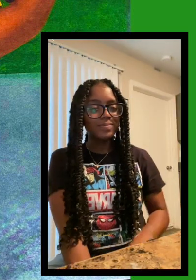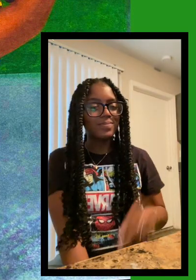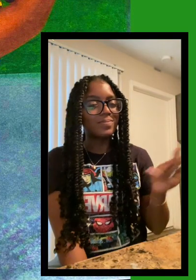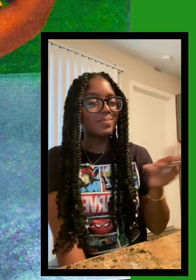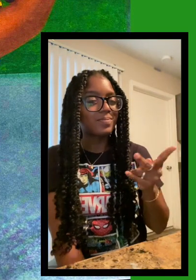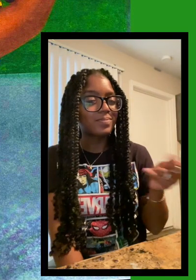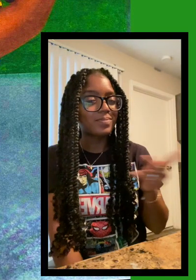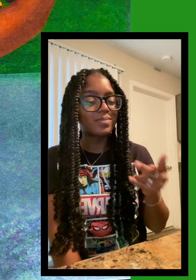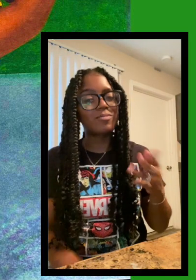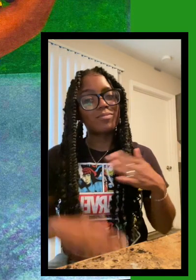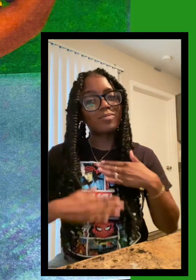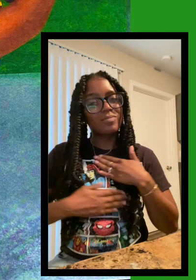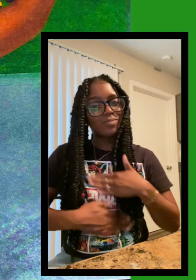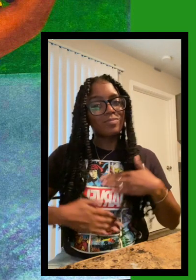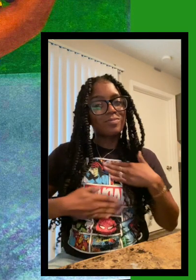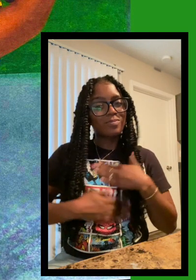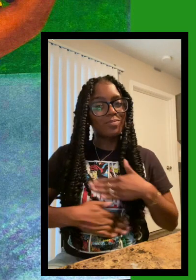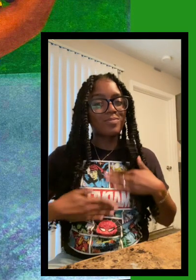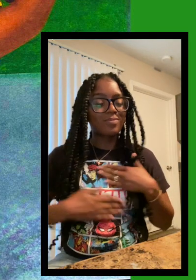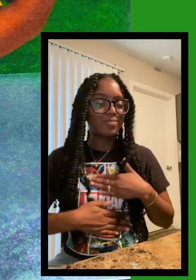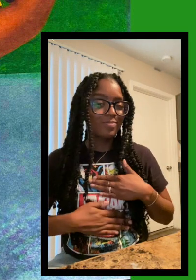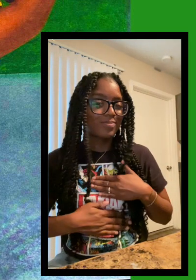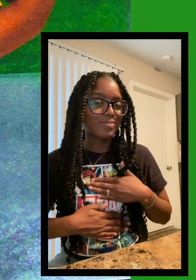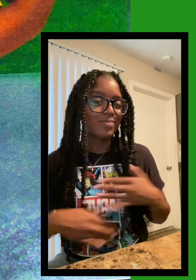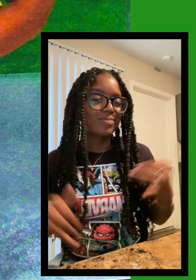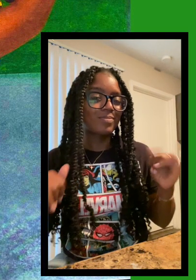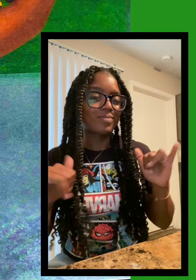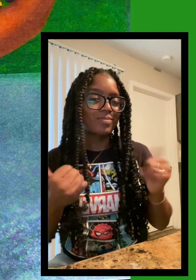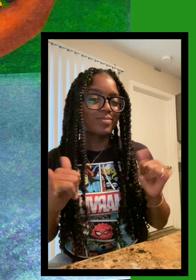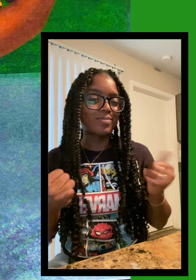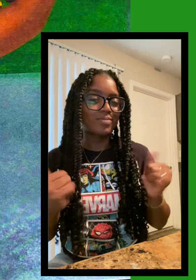They both enjoyed playing basketball.